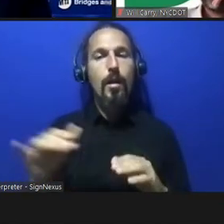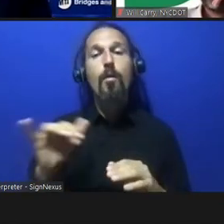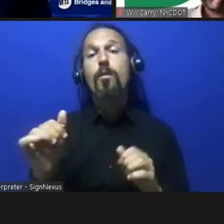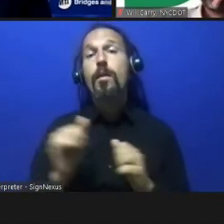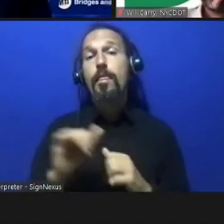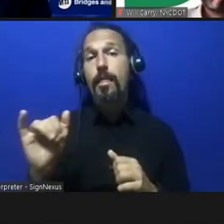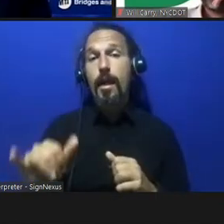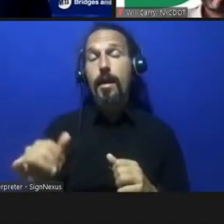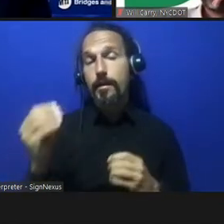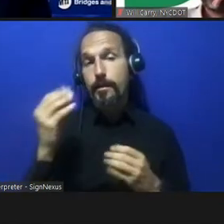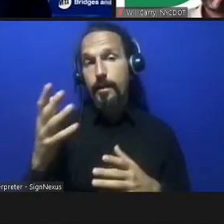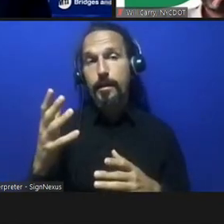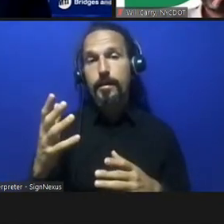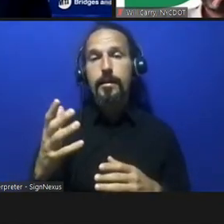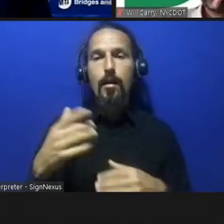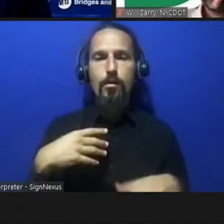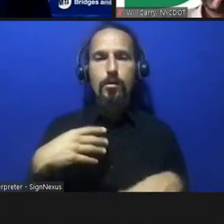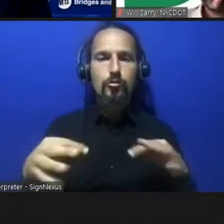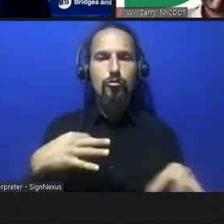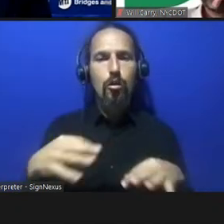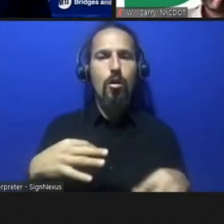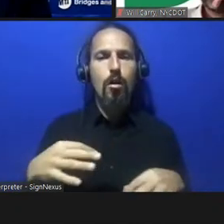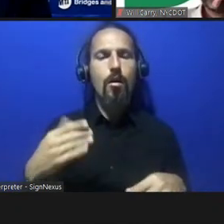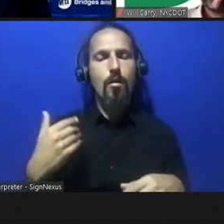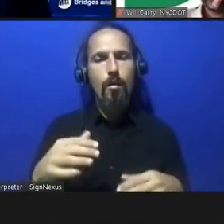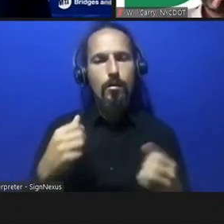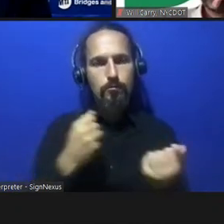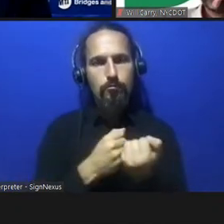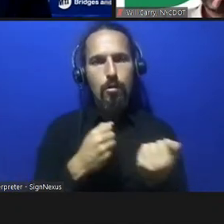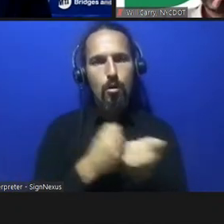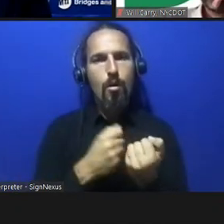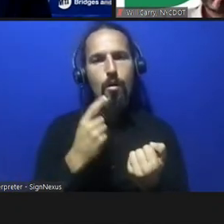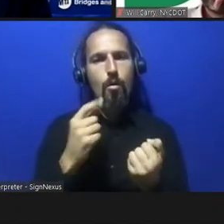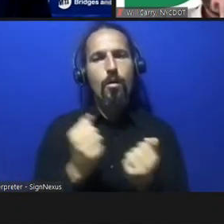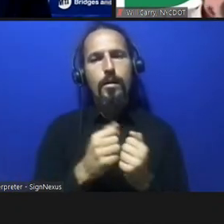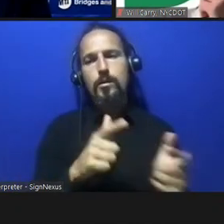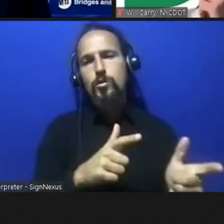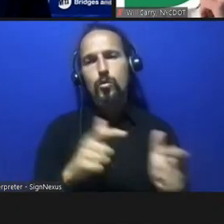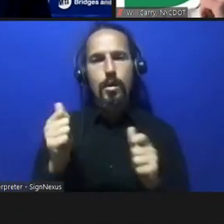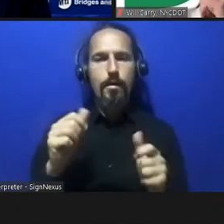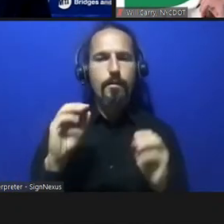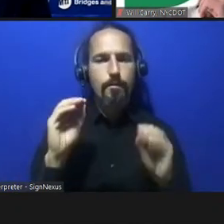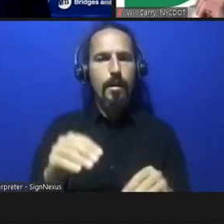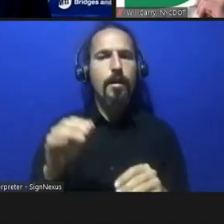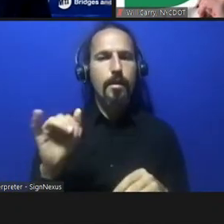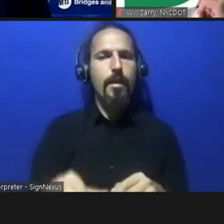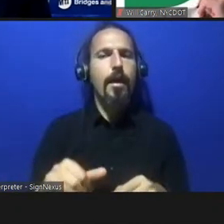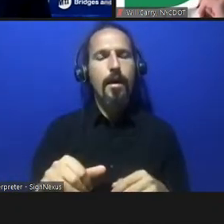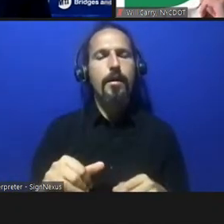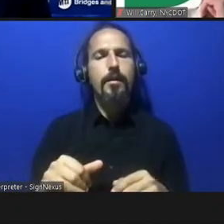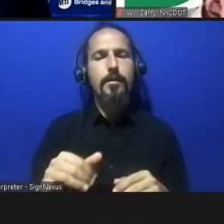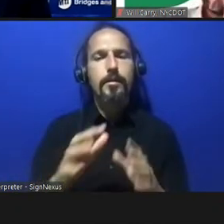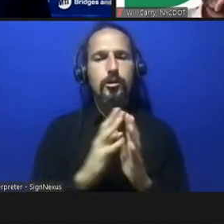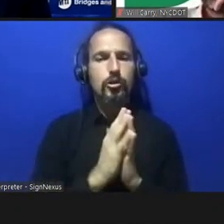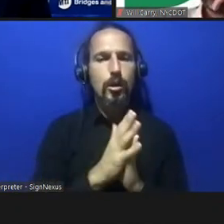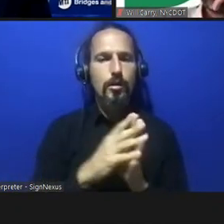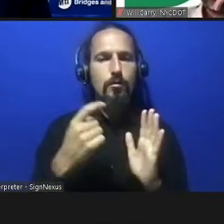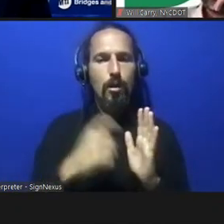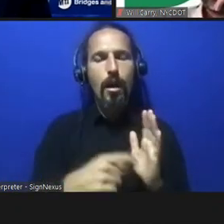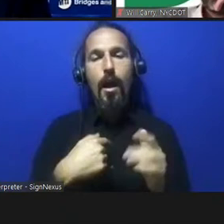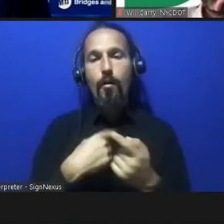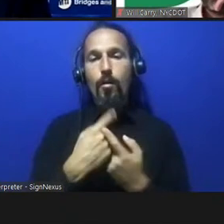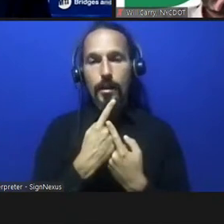bit of context i would like to express strong and full support for swift implementation of congestion pricing i do want to